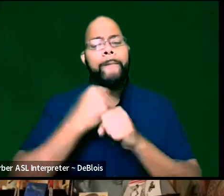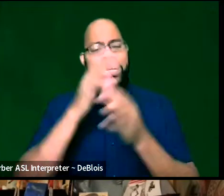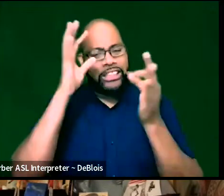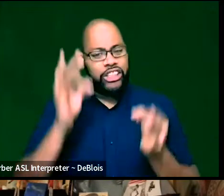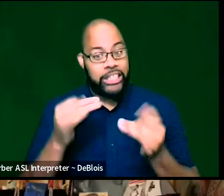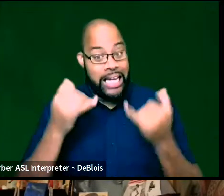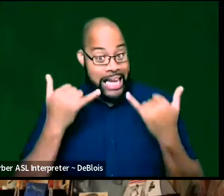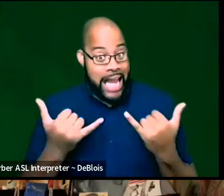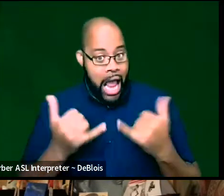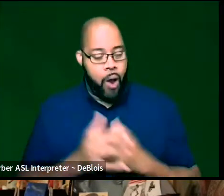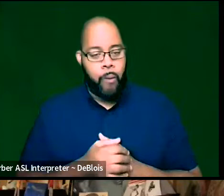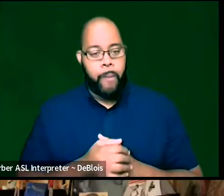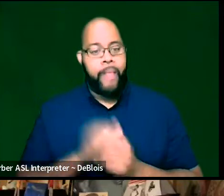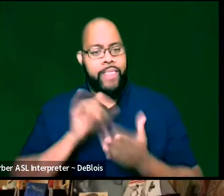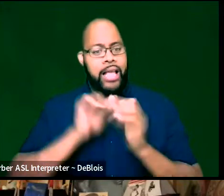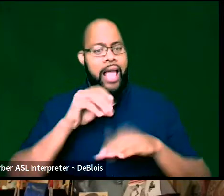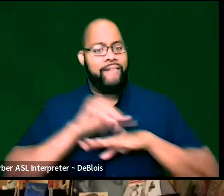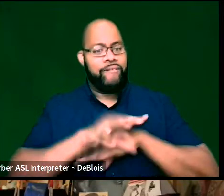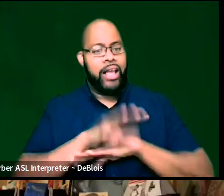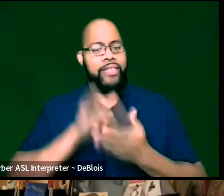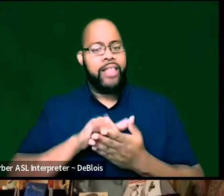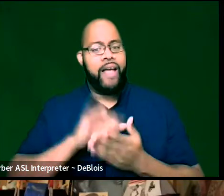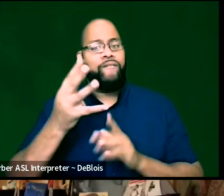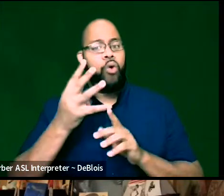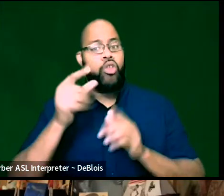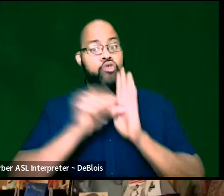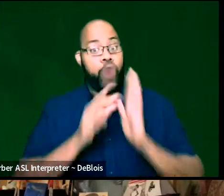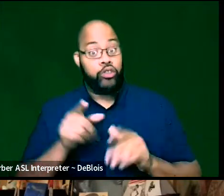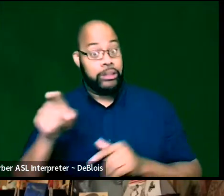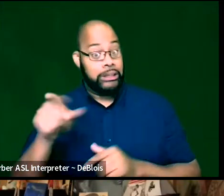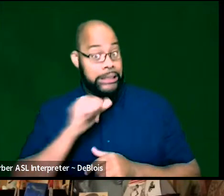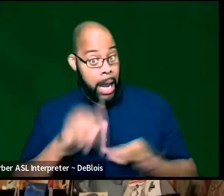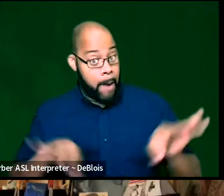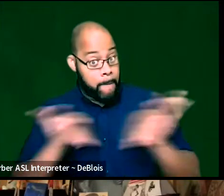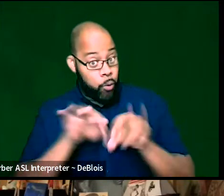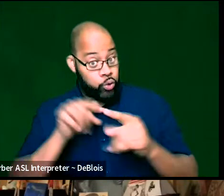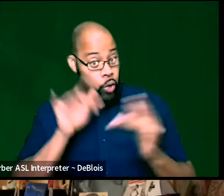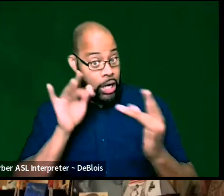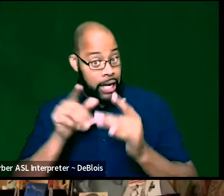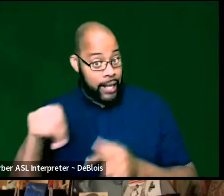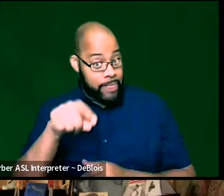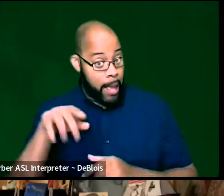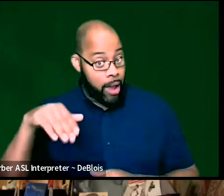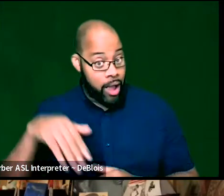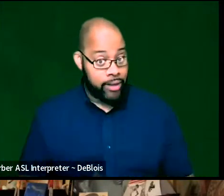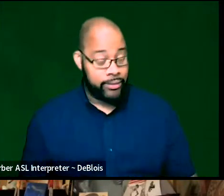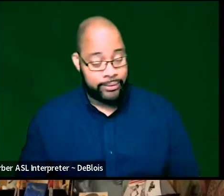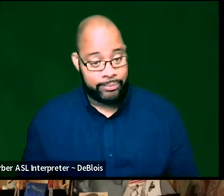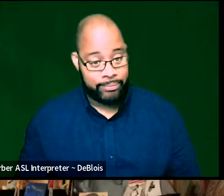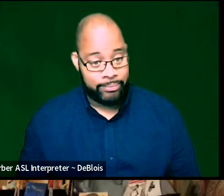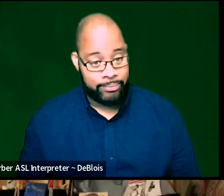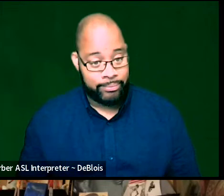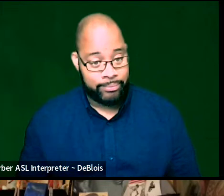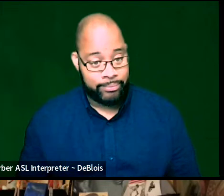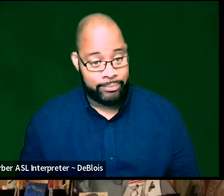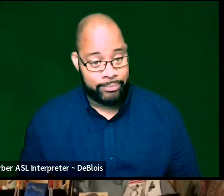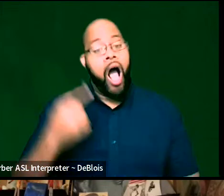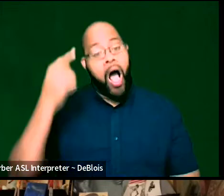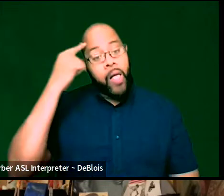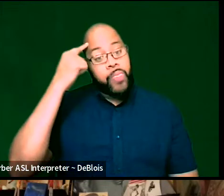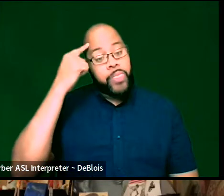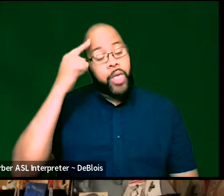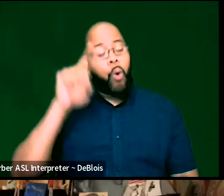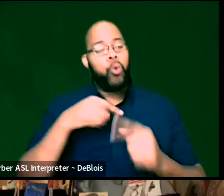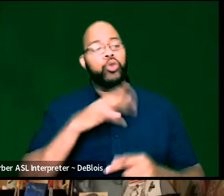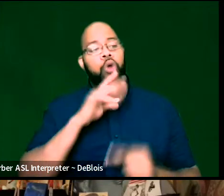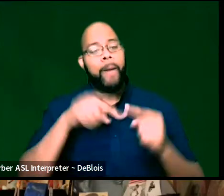decisions now? That can affect these fourth graders. Are they not important to reach out to? I think when we're